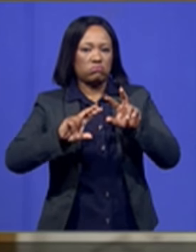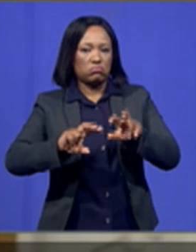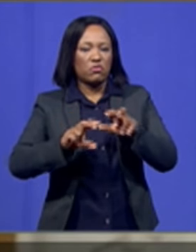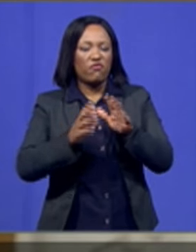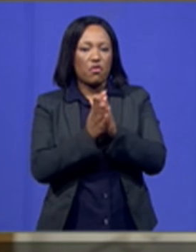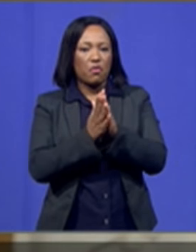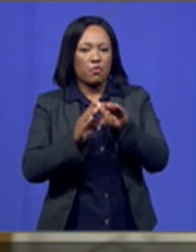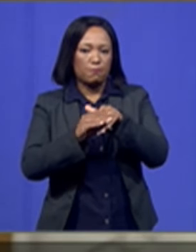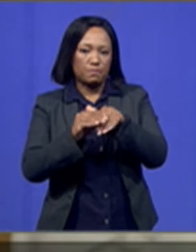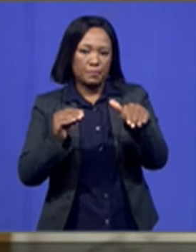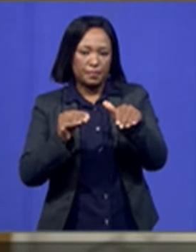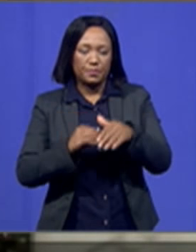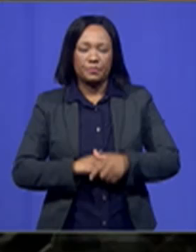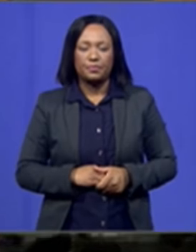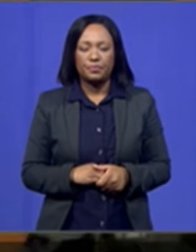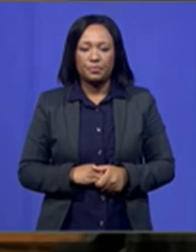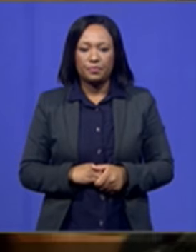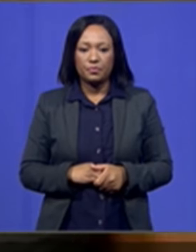beili.